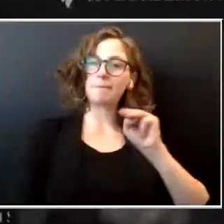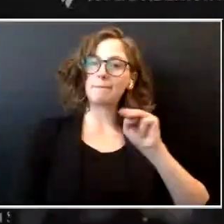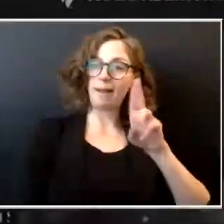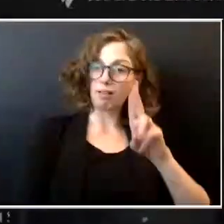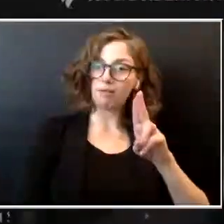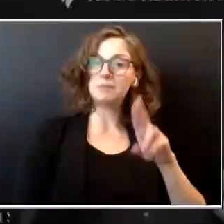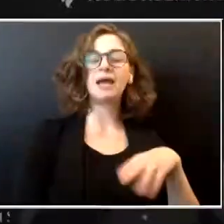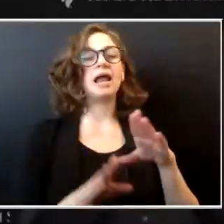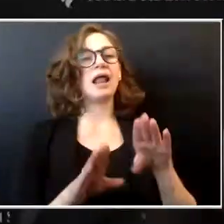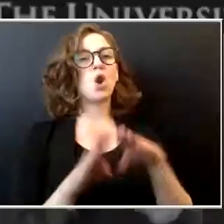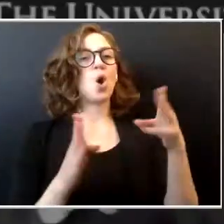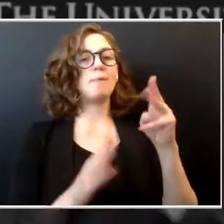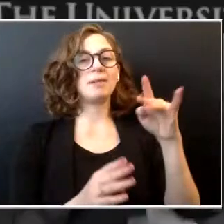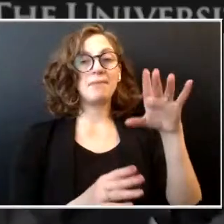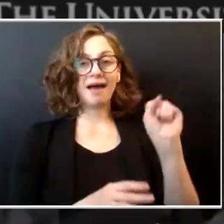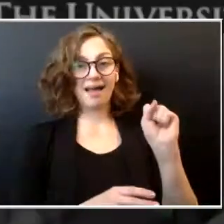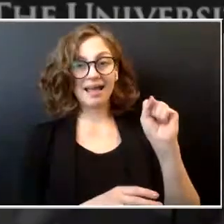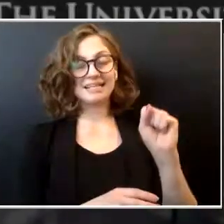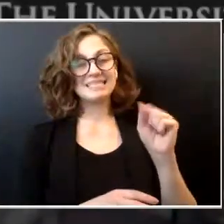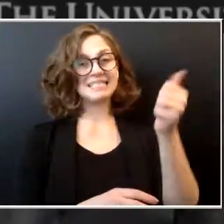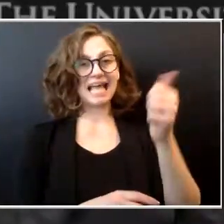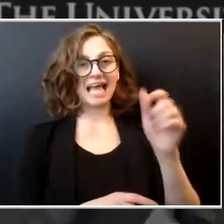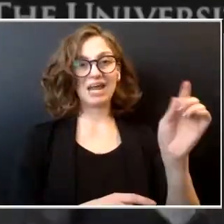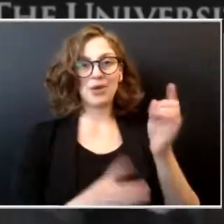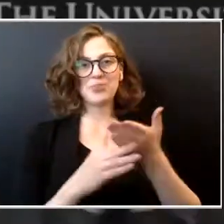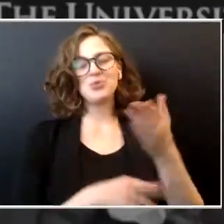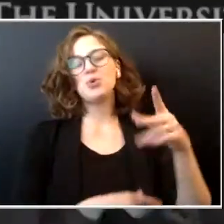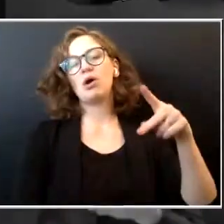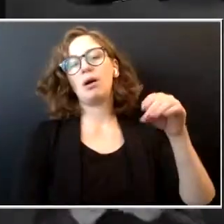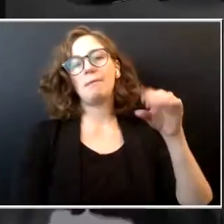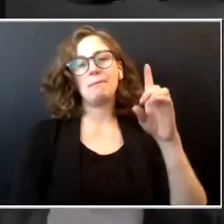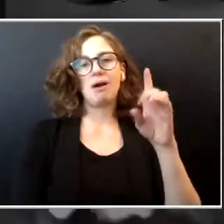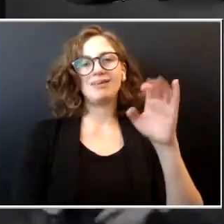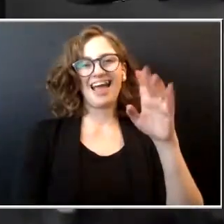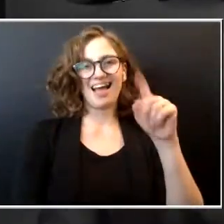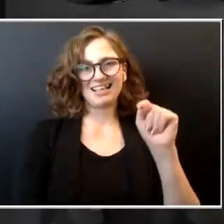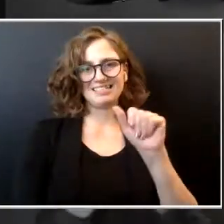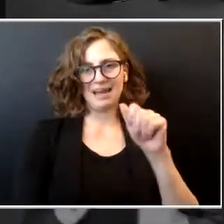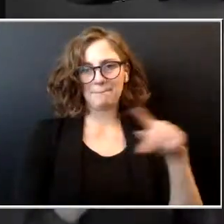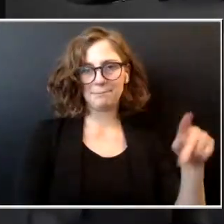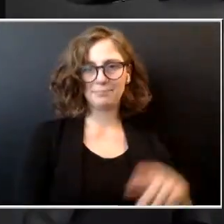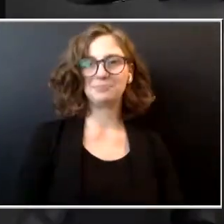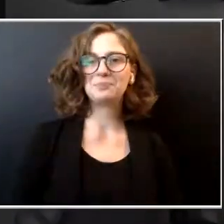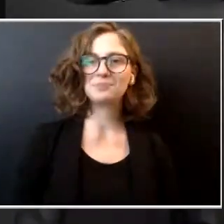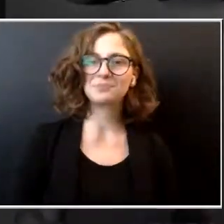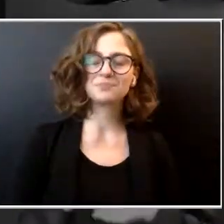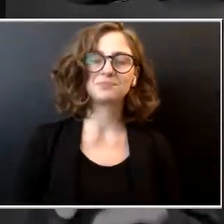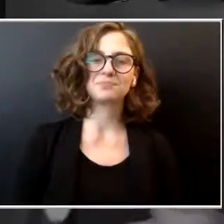Mics with Dr. Stites podcast. Now everywhere podcasts are available.